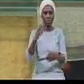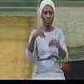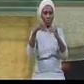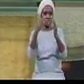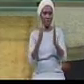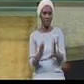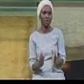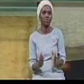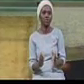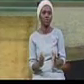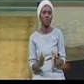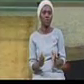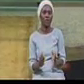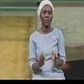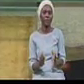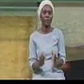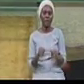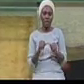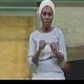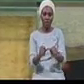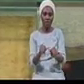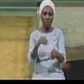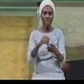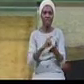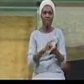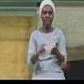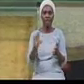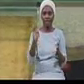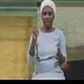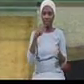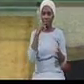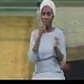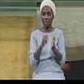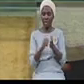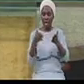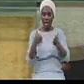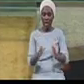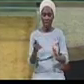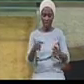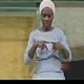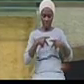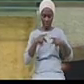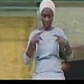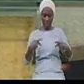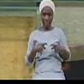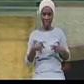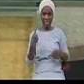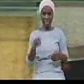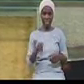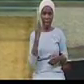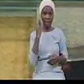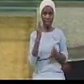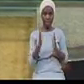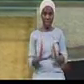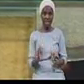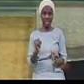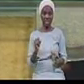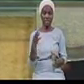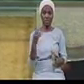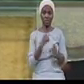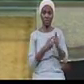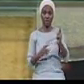on. It says in verse 17, let the priests, the ministers of the Lord,